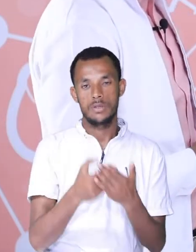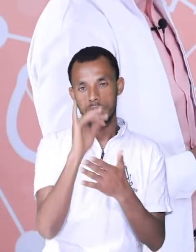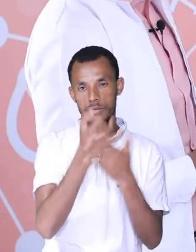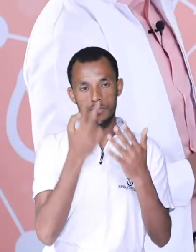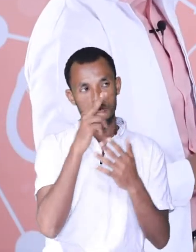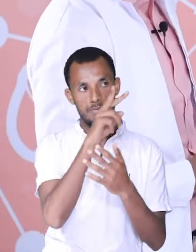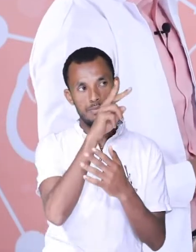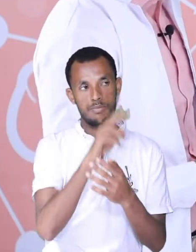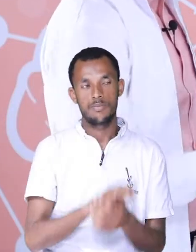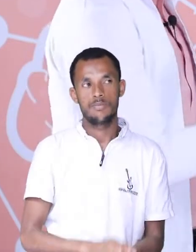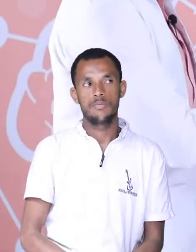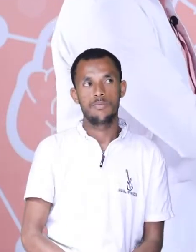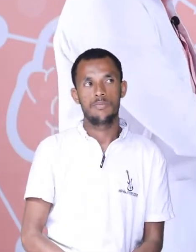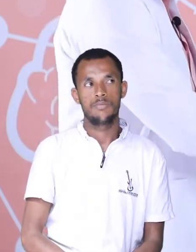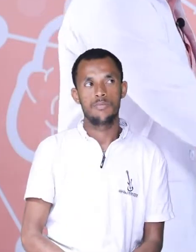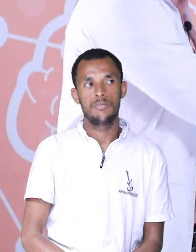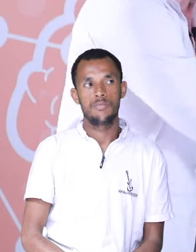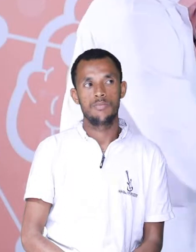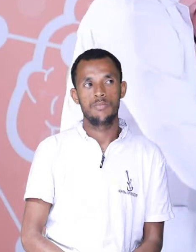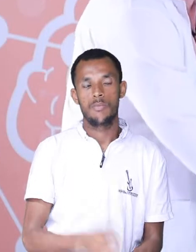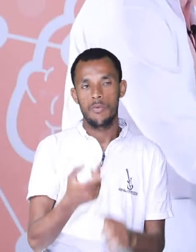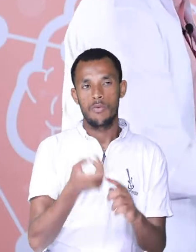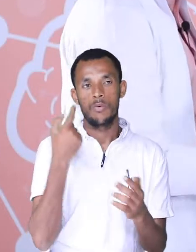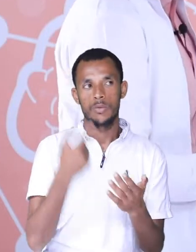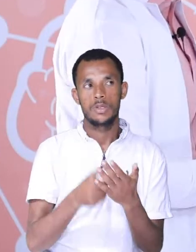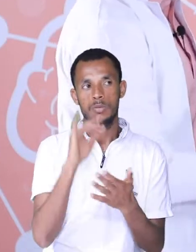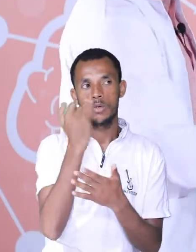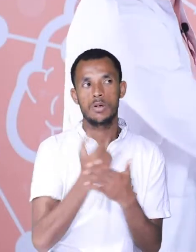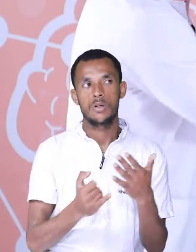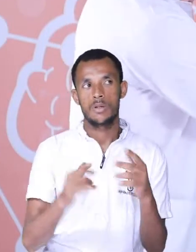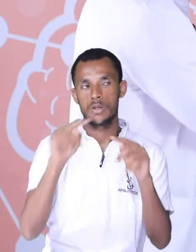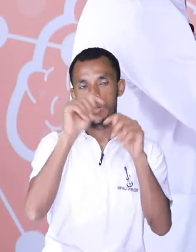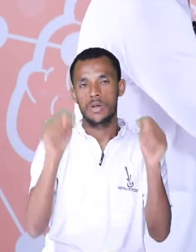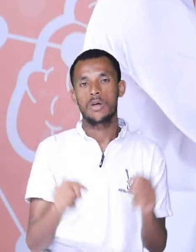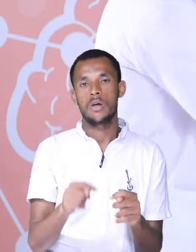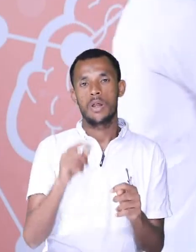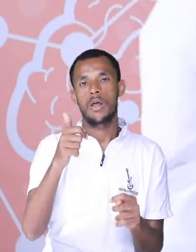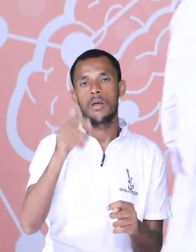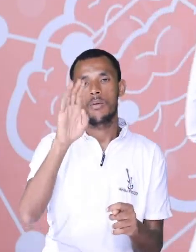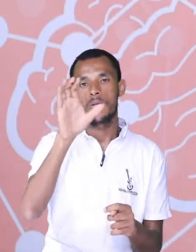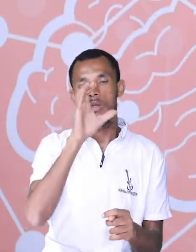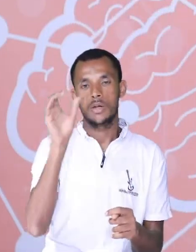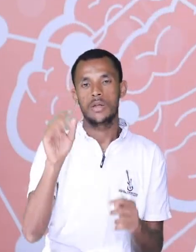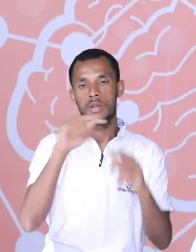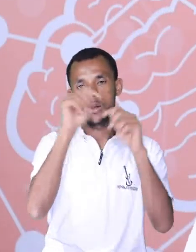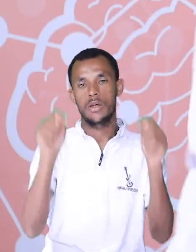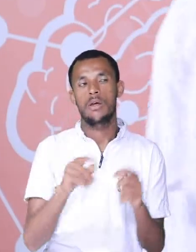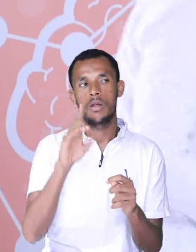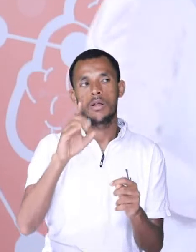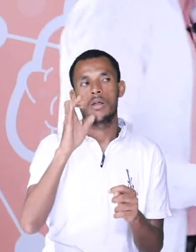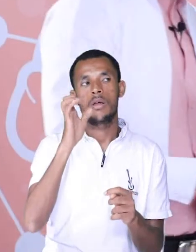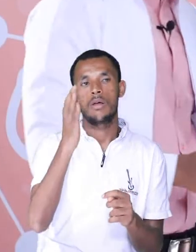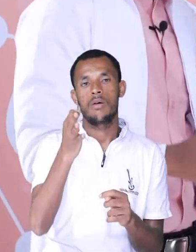figure below, then from this figure, triangle ABC and triangle